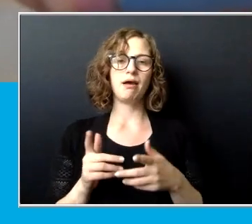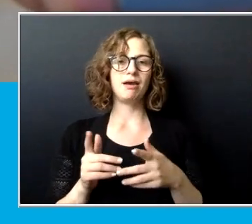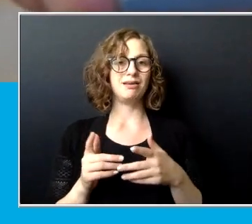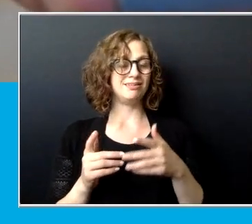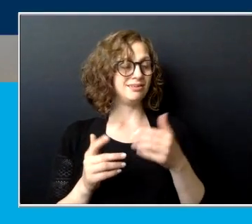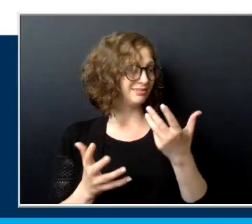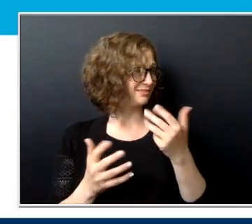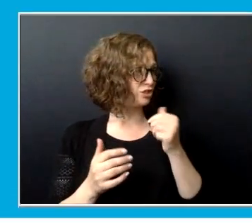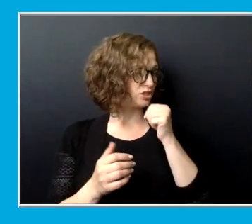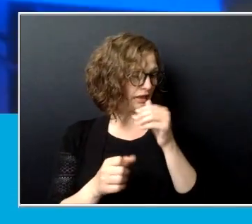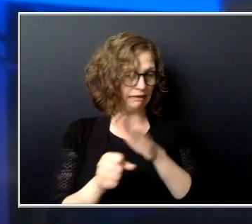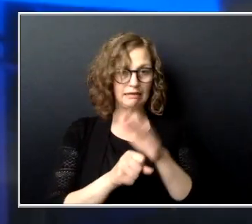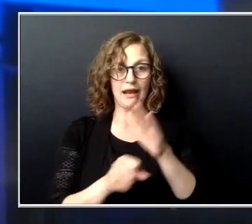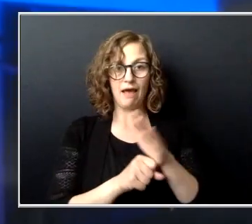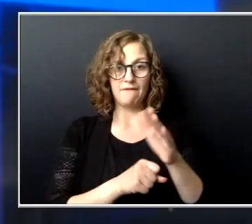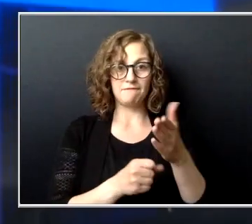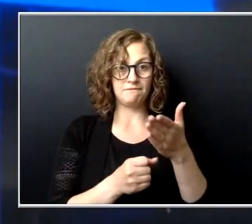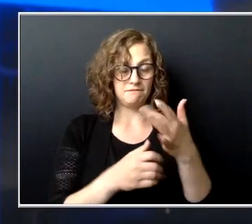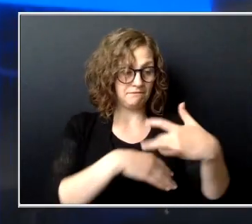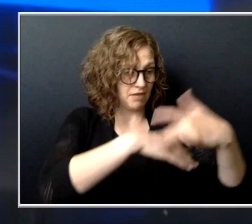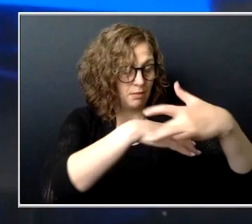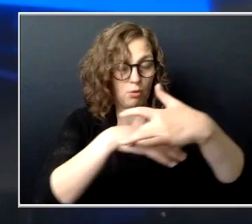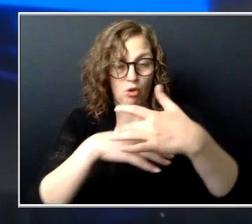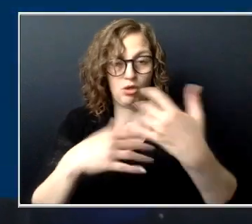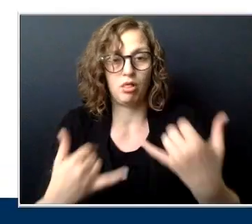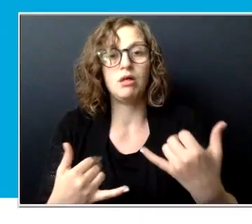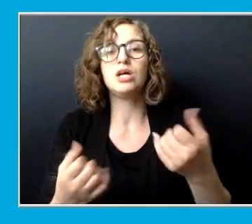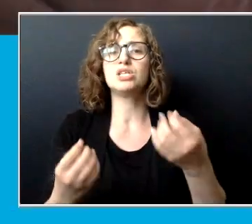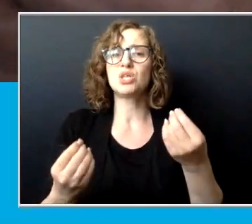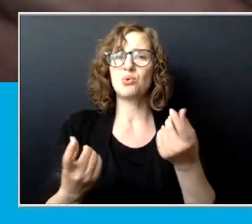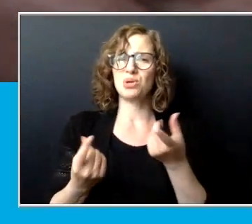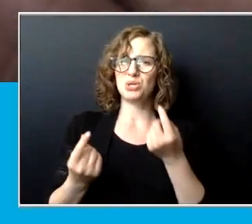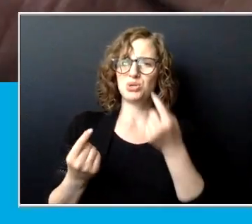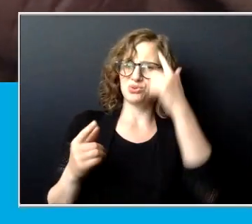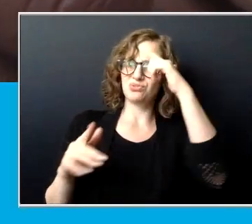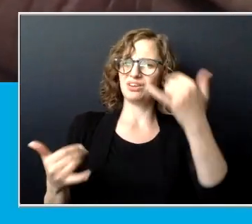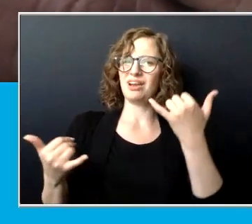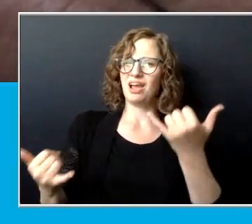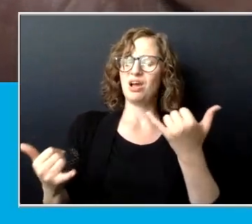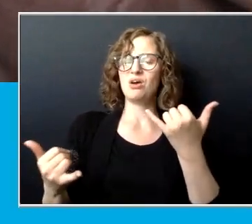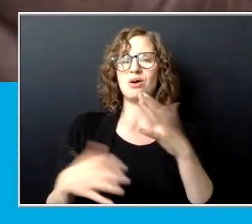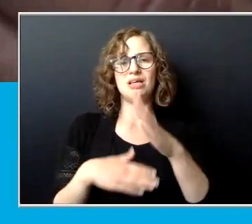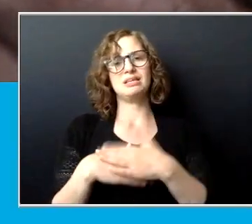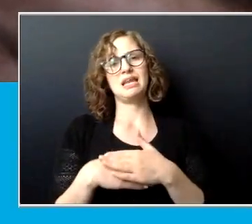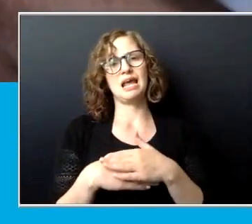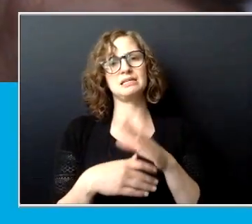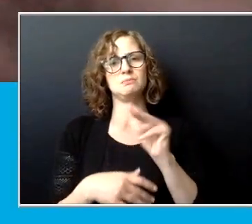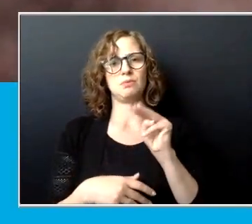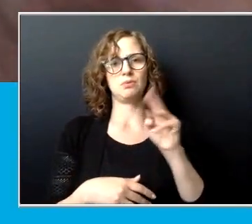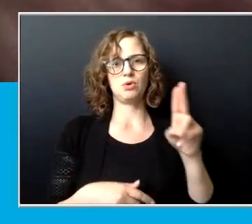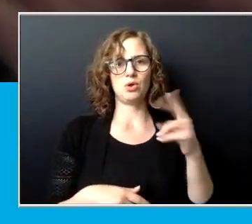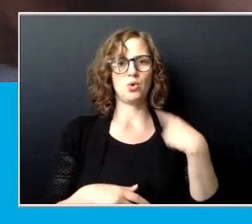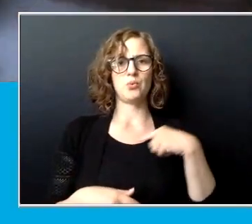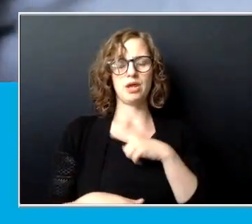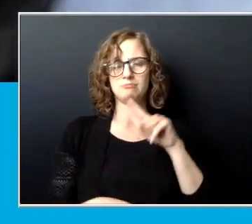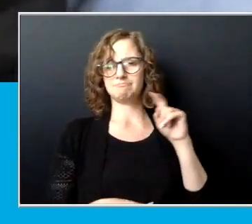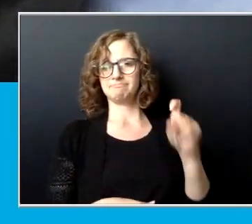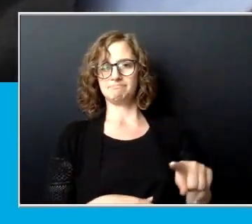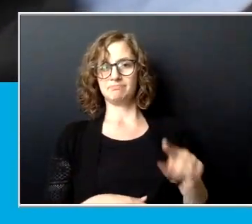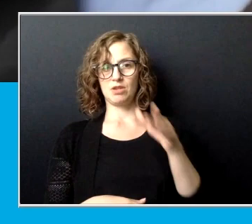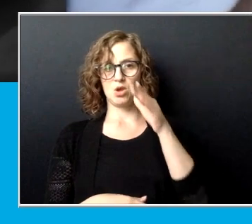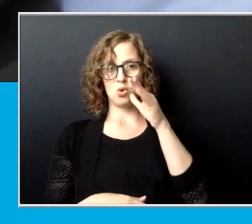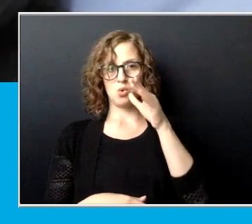patients do in the meantime? I'm Jessica Lovell. On the next Morning Medical Update, we ask if supply will ever catch up and learn how